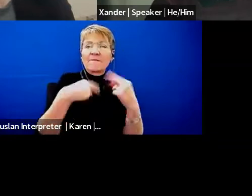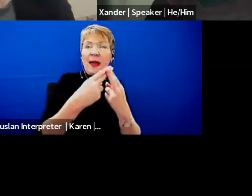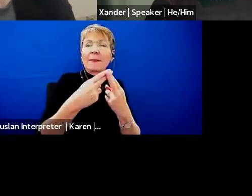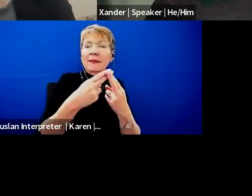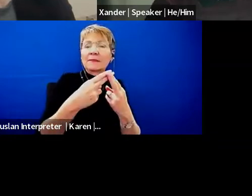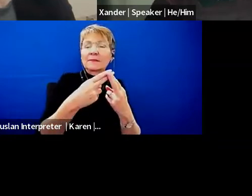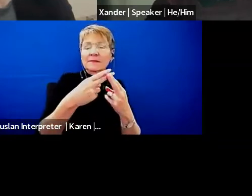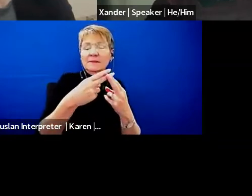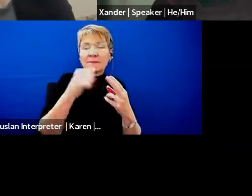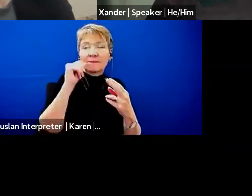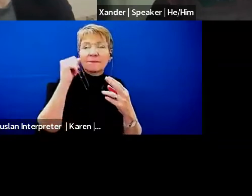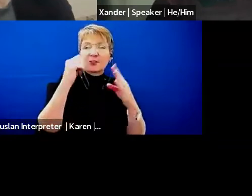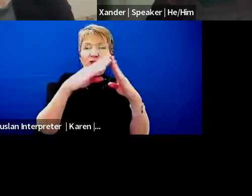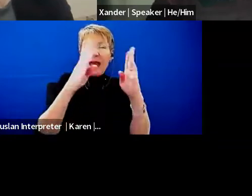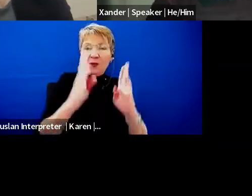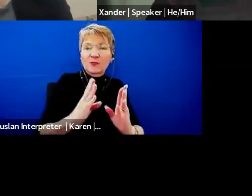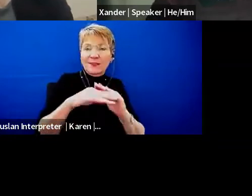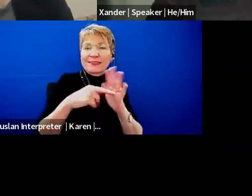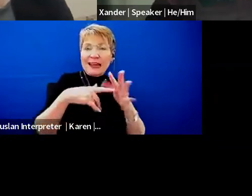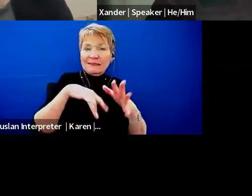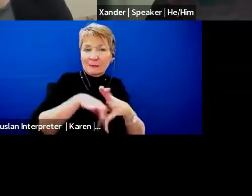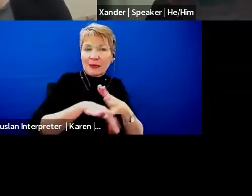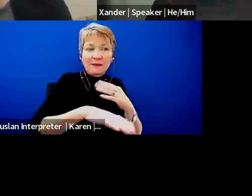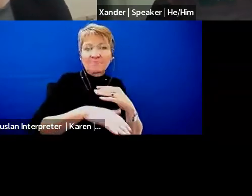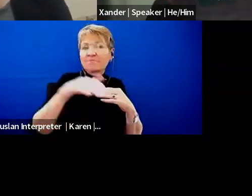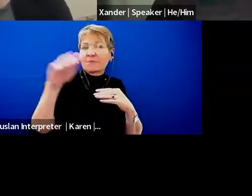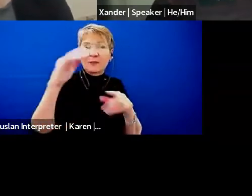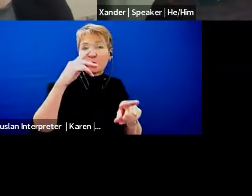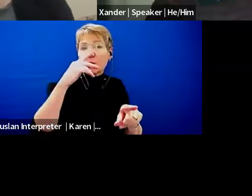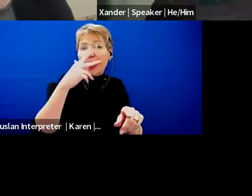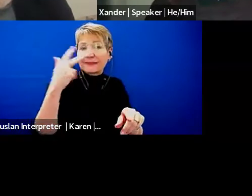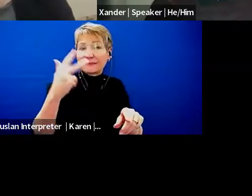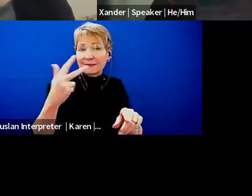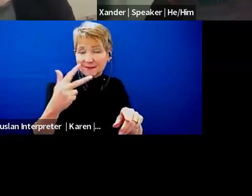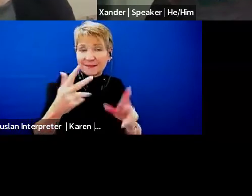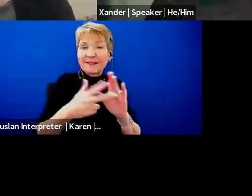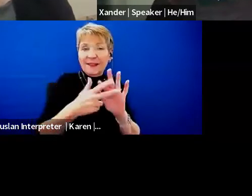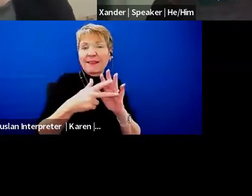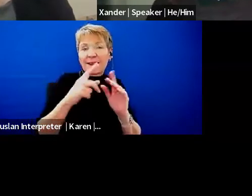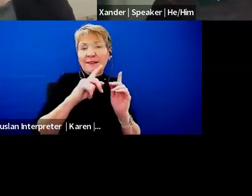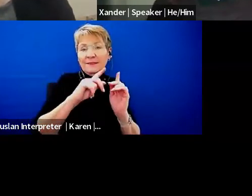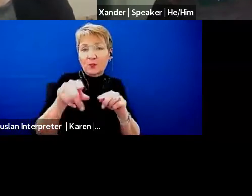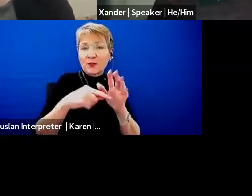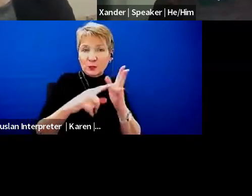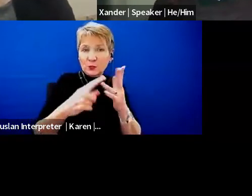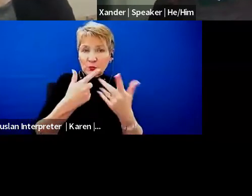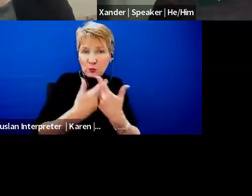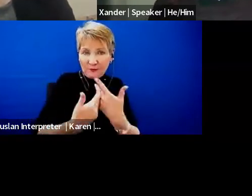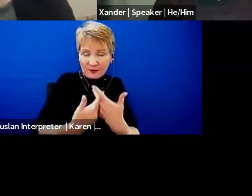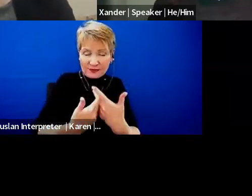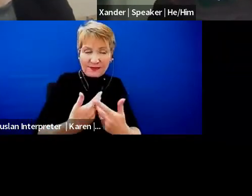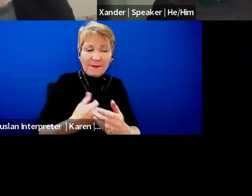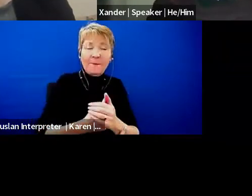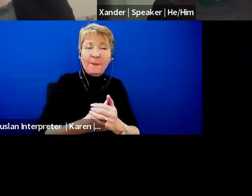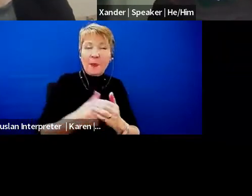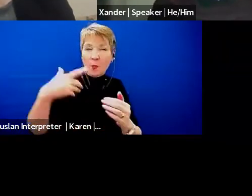in northern Tasmania, every summer until I was about roughly 18 years of age before going to uni. And the reason why I